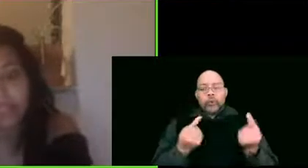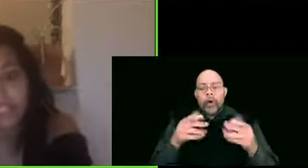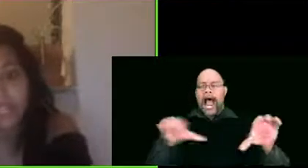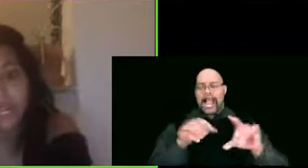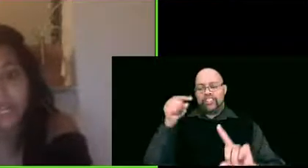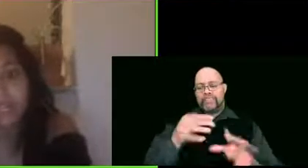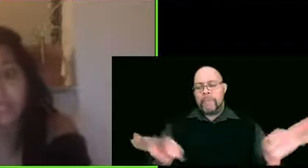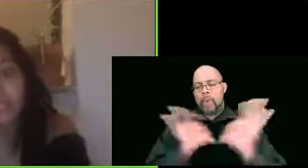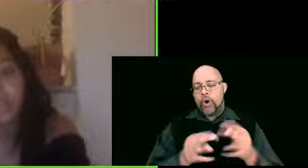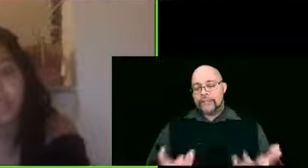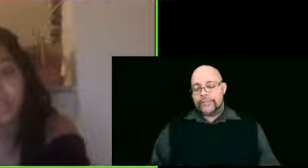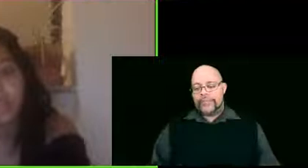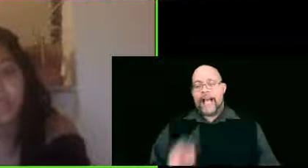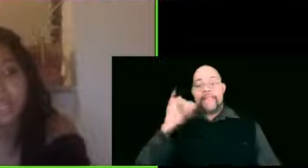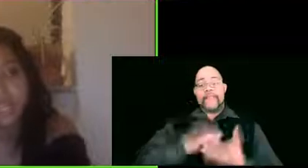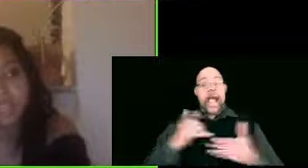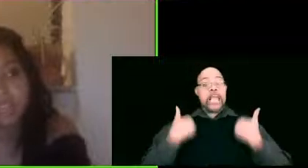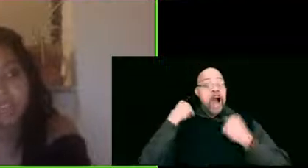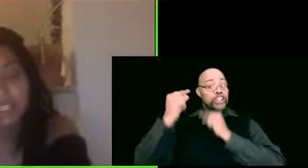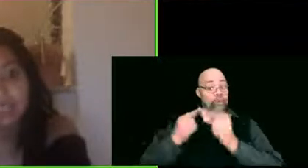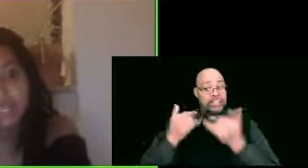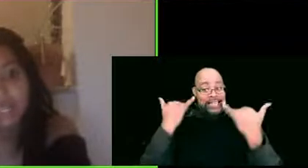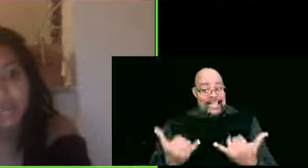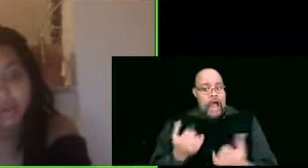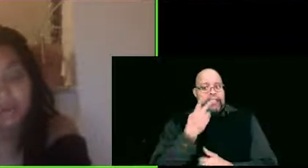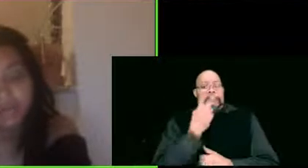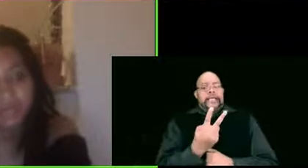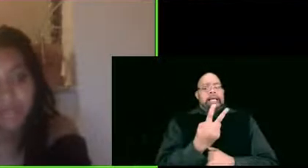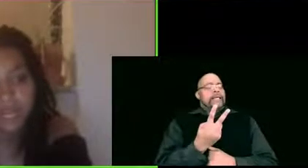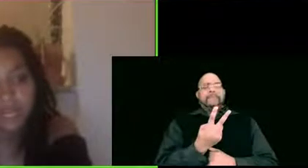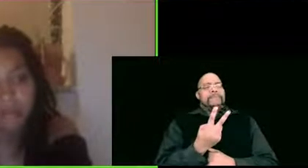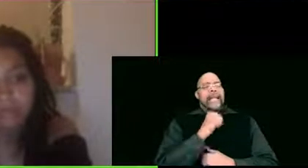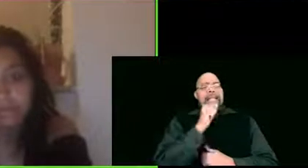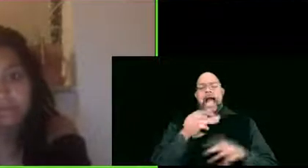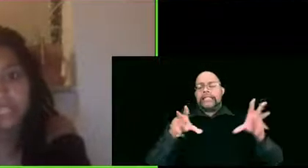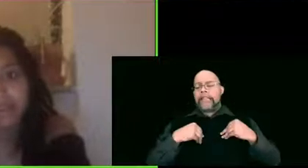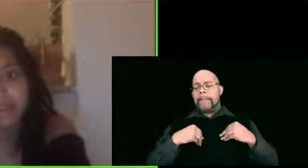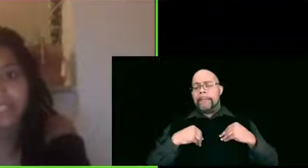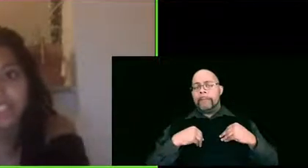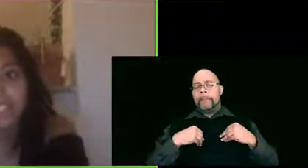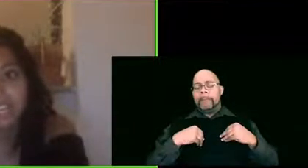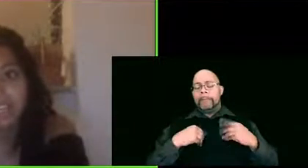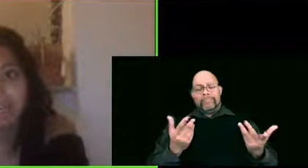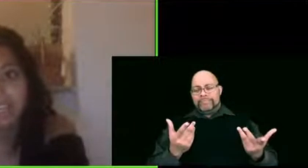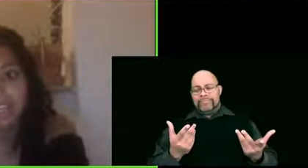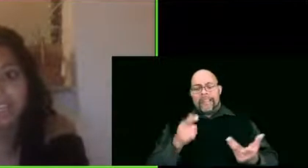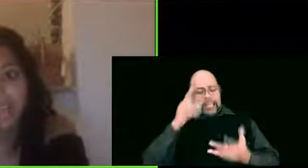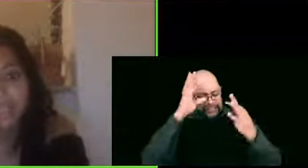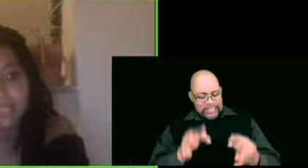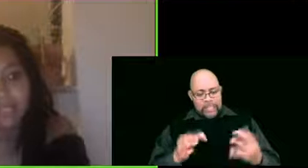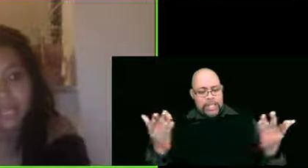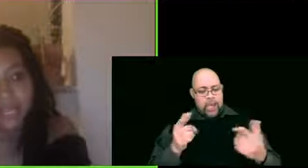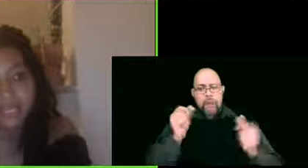just a matter of action. And I do think that the younger generation we're seeing now, they're not sitting around and going to just take it. Like,